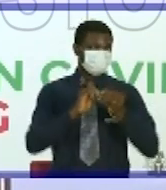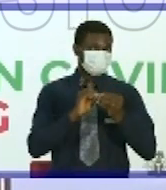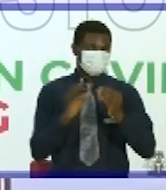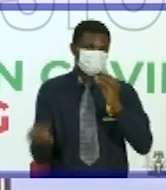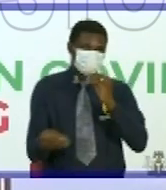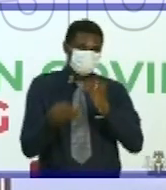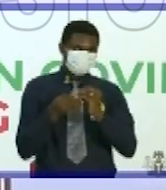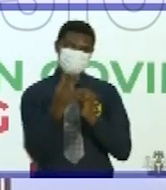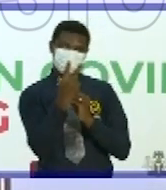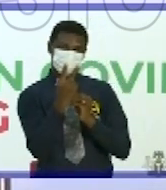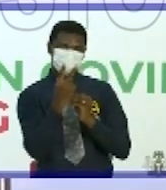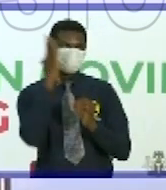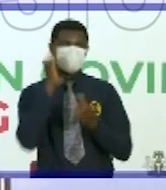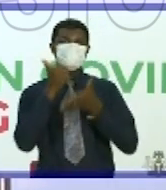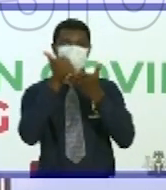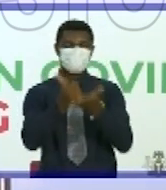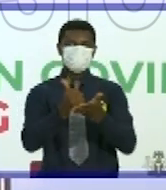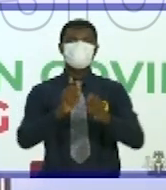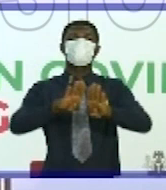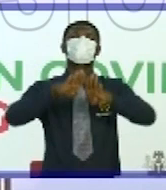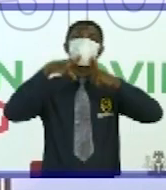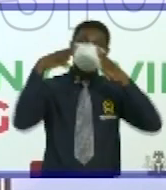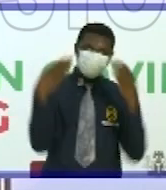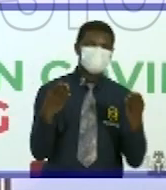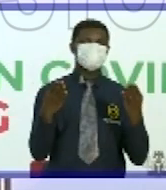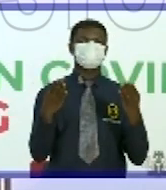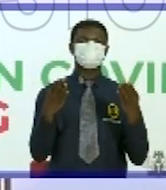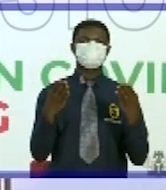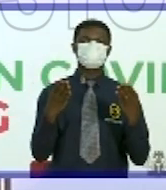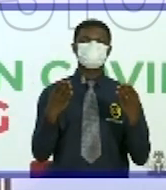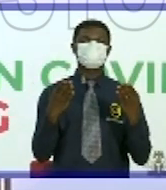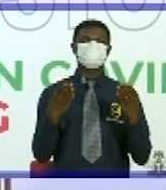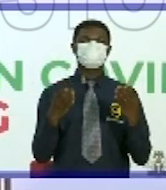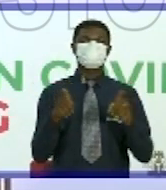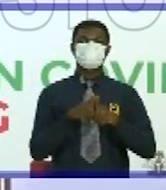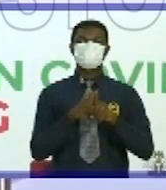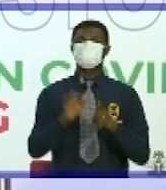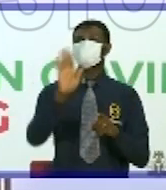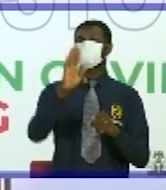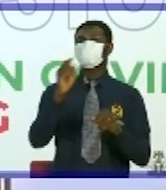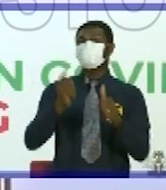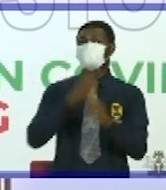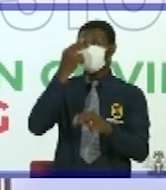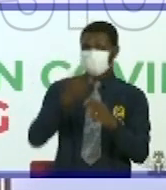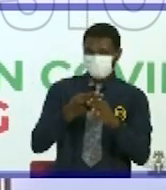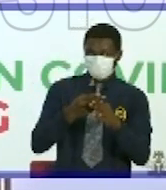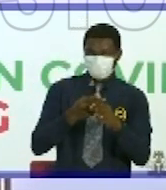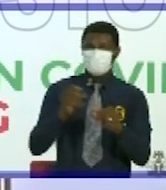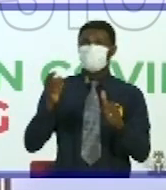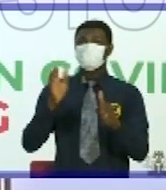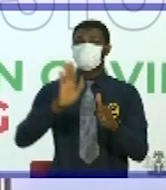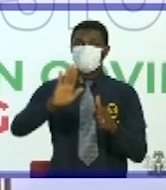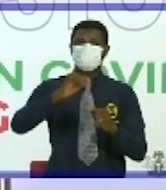then, once you key it in, you key in your name, your first name and last name, and your date